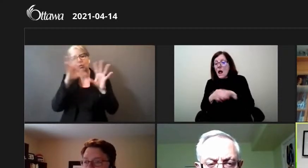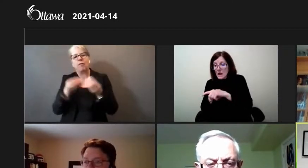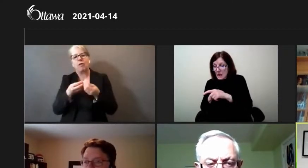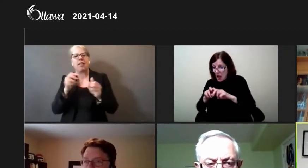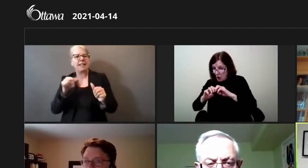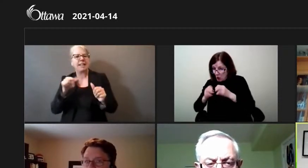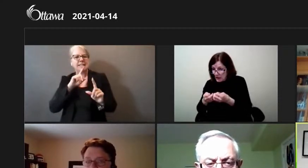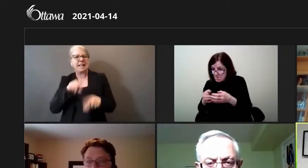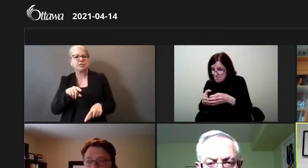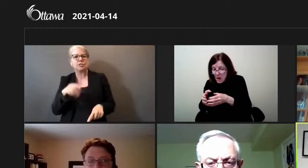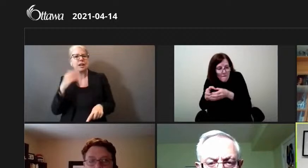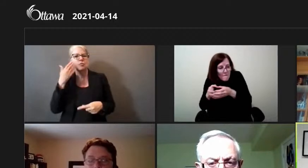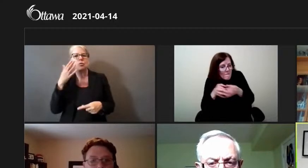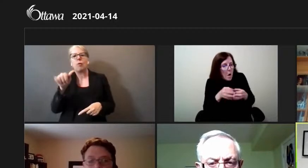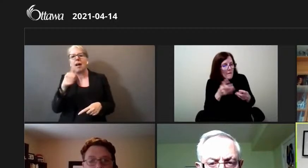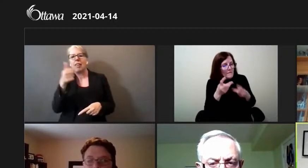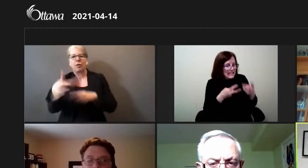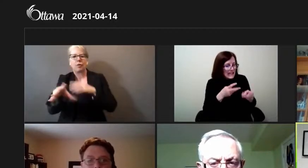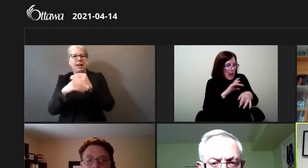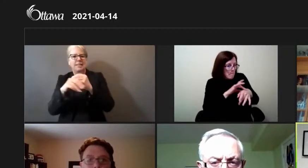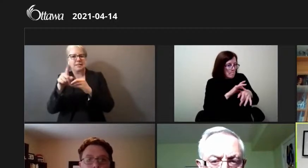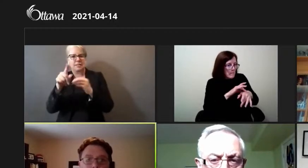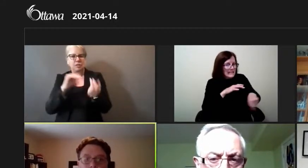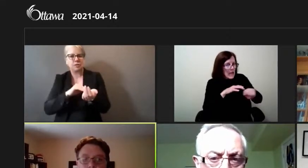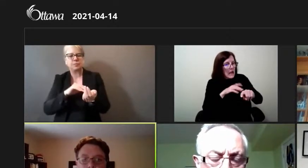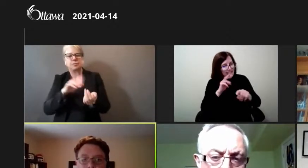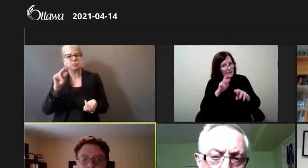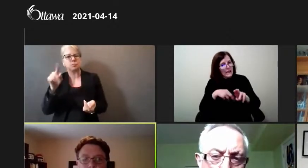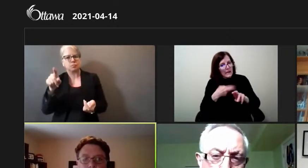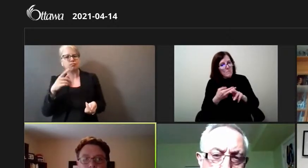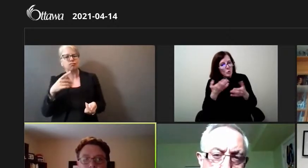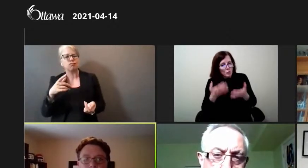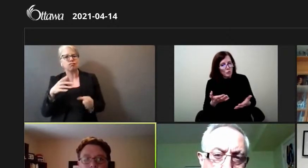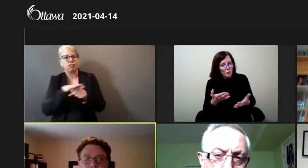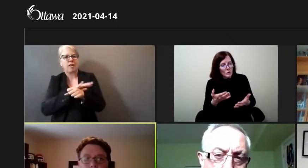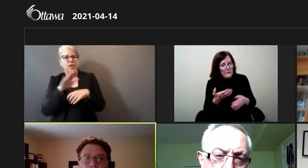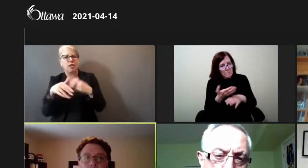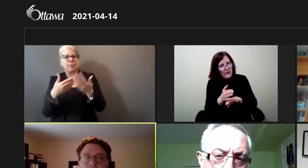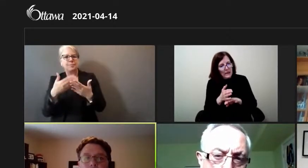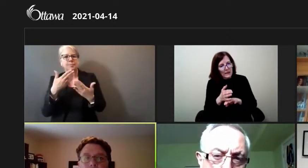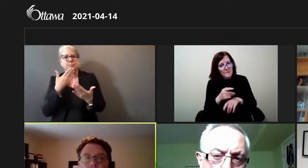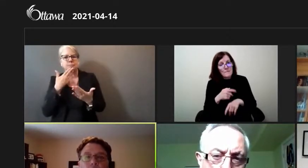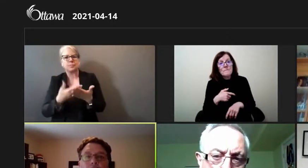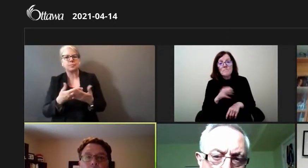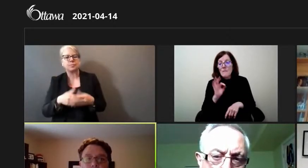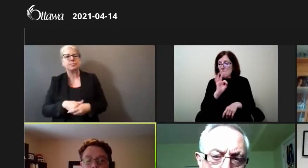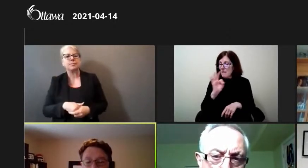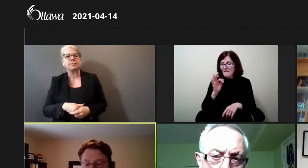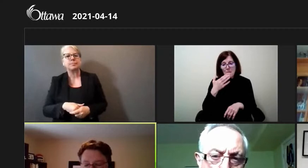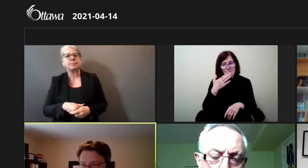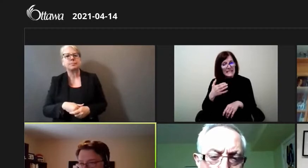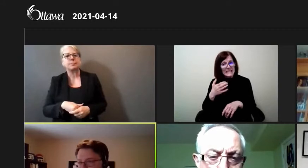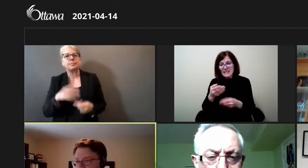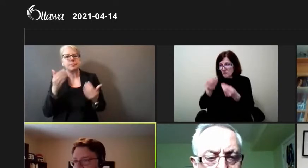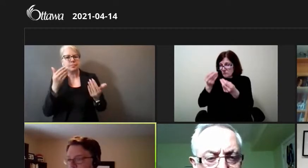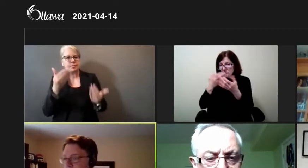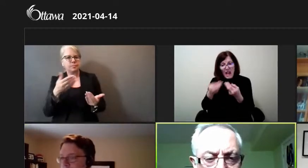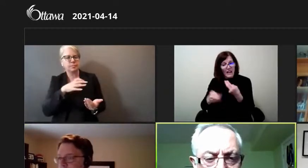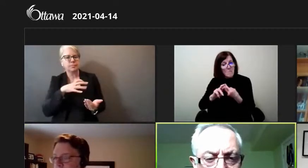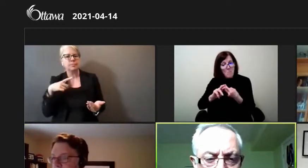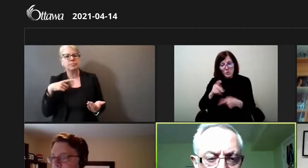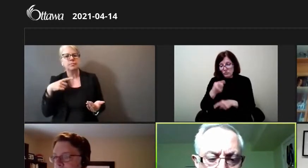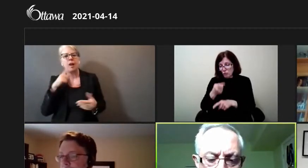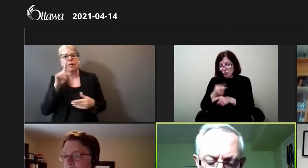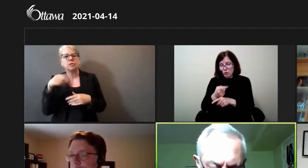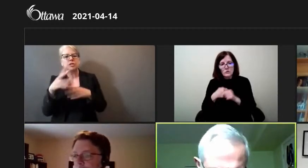don't know, Brent, if you have anything else you want to add. No, I think you covered it very well. I mean, go ahead, Councillor. No, I was just